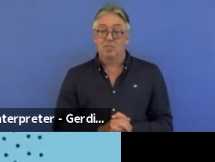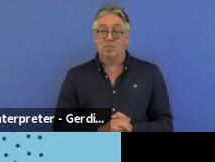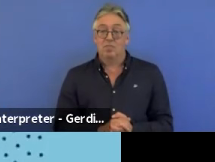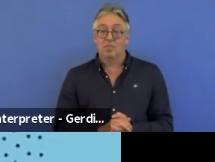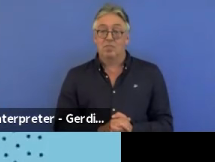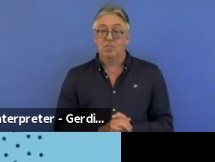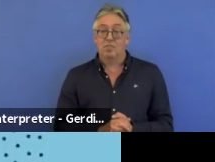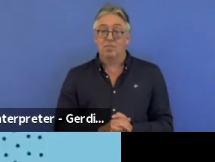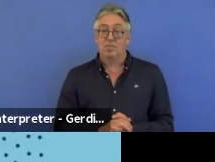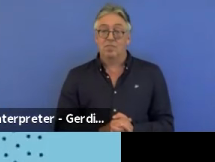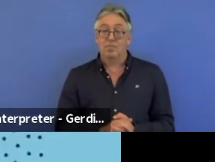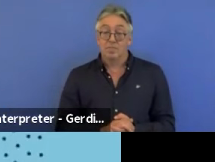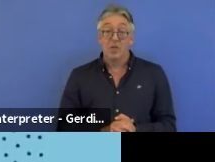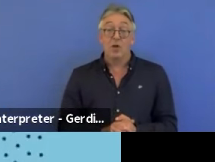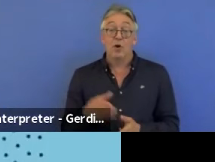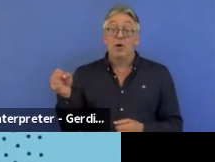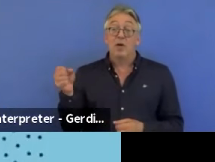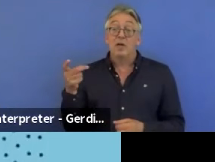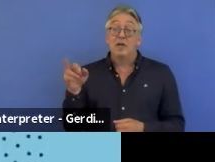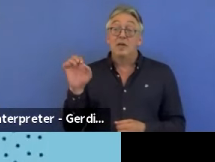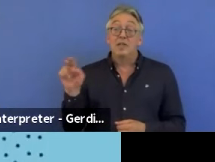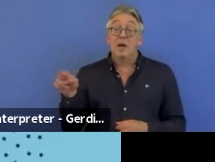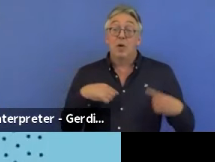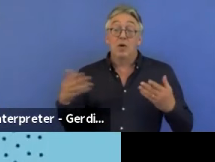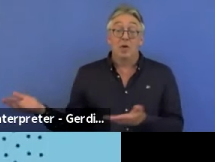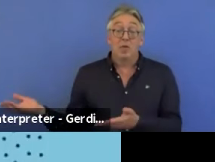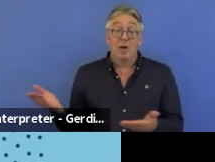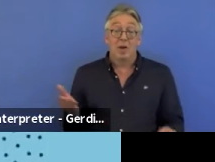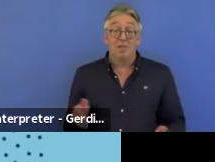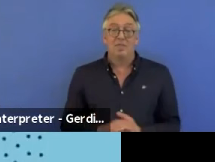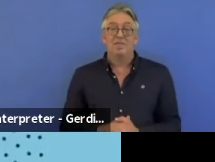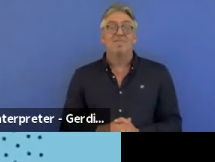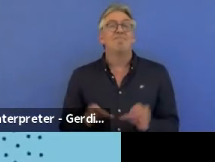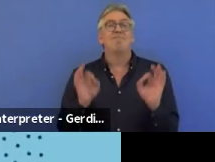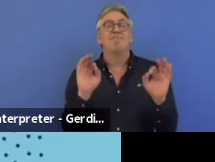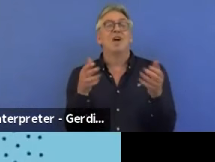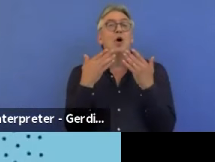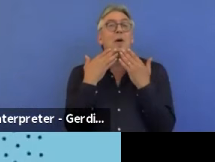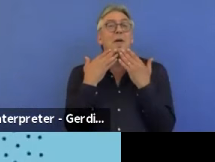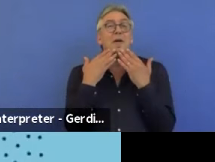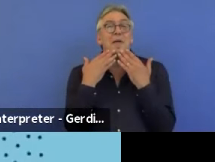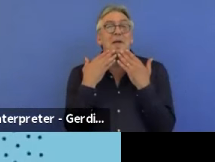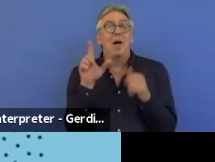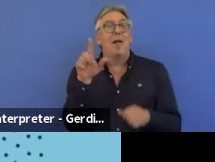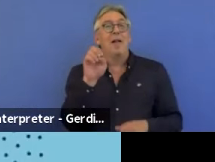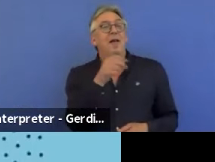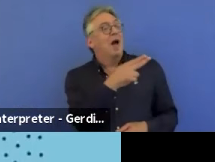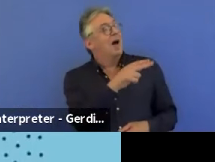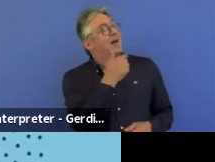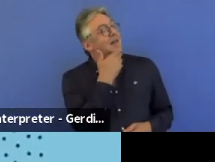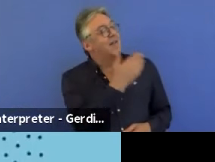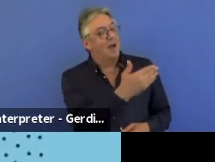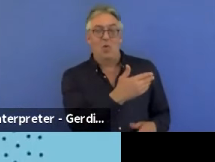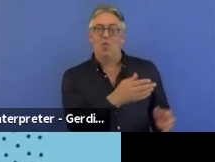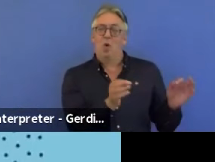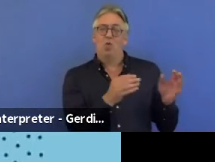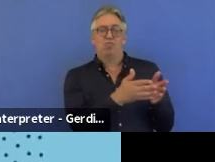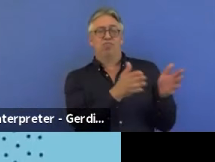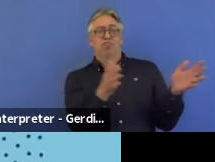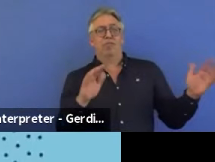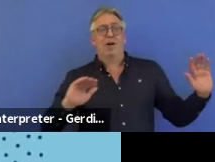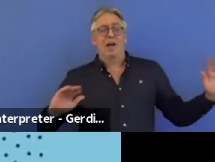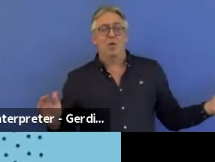So welcome, Sean. Thank you, Leah. Thank you for that very interesting introduction and a very sort of bird's